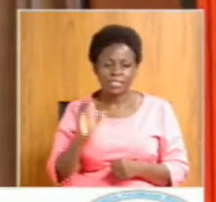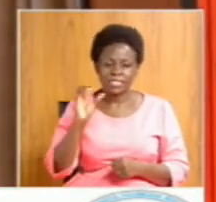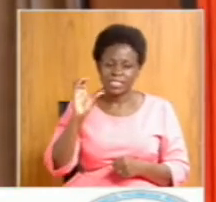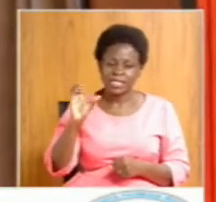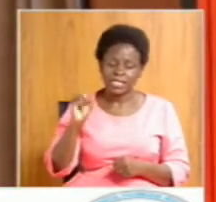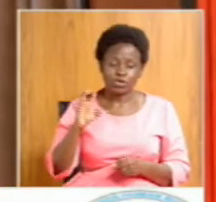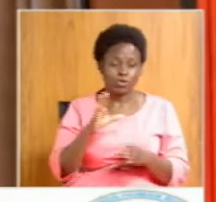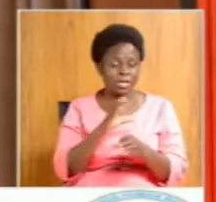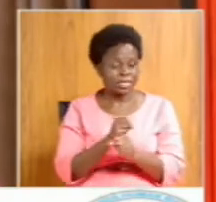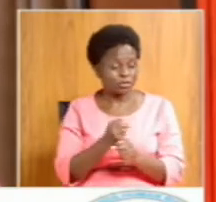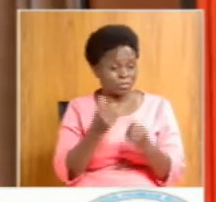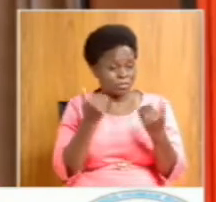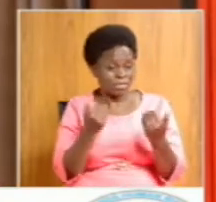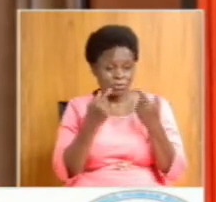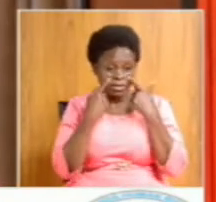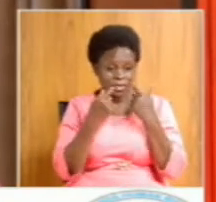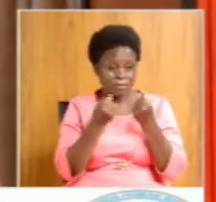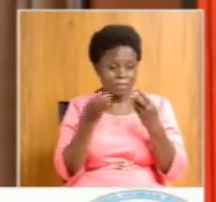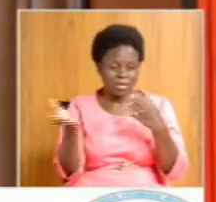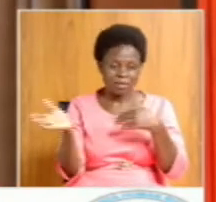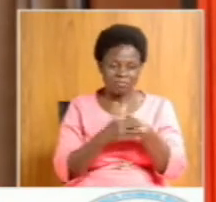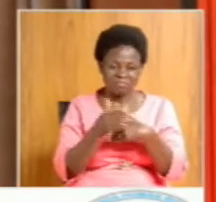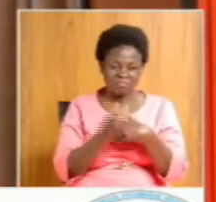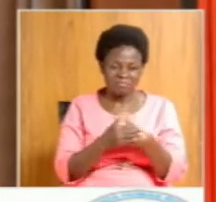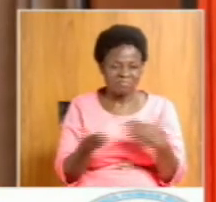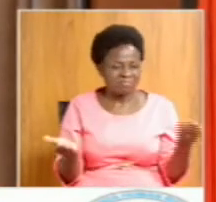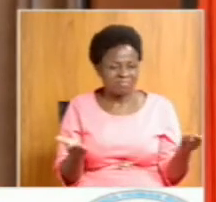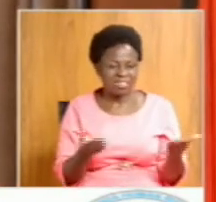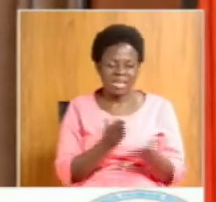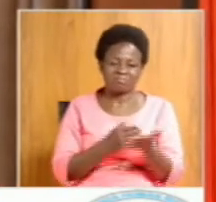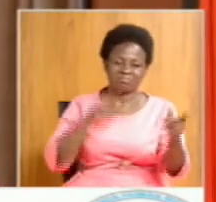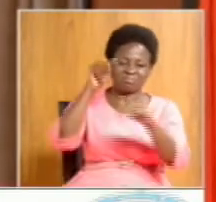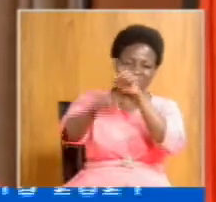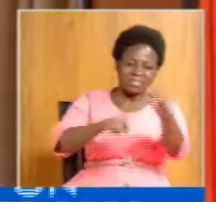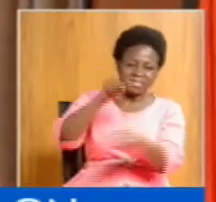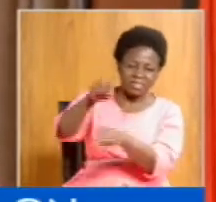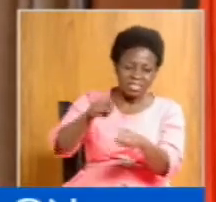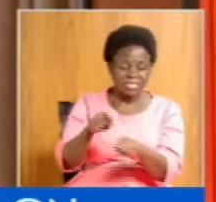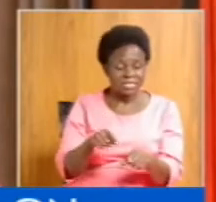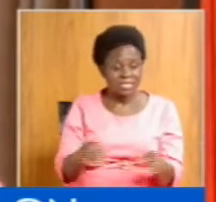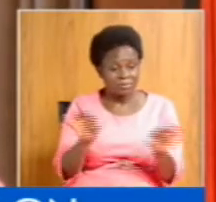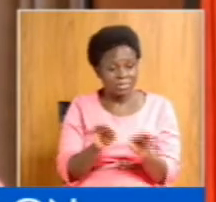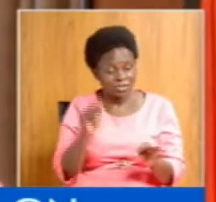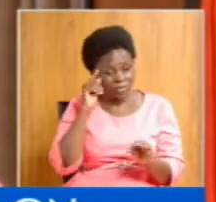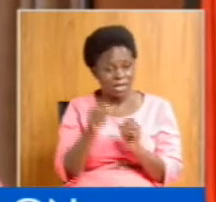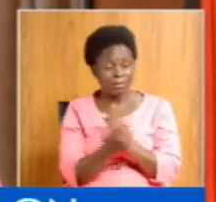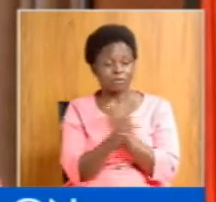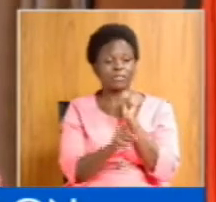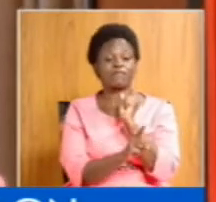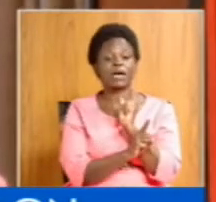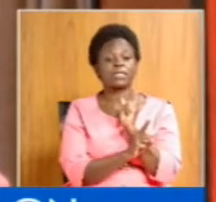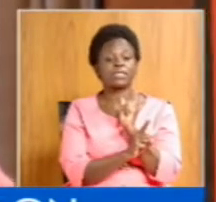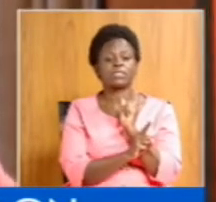society organizations right now we've seen that a number of them have been closed a number of them have been prosecuted so it's important to think about safeguarding